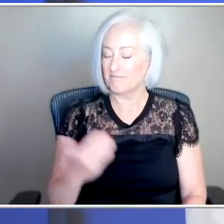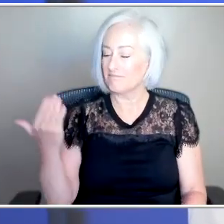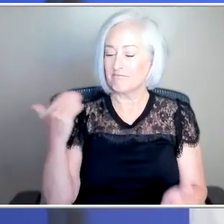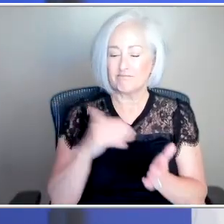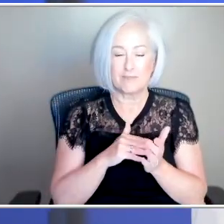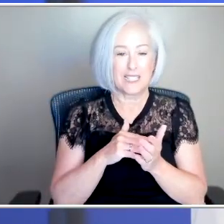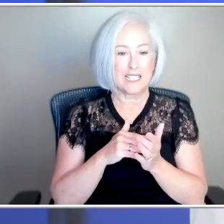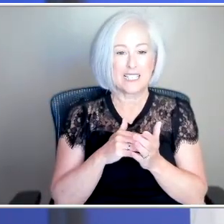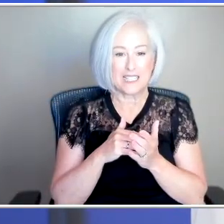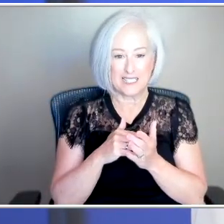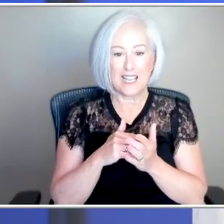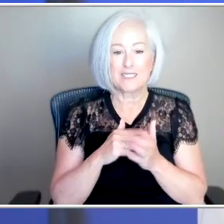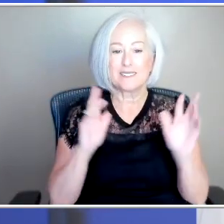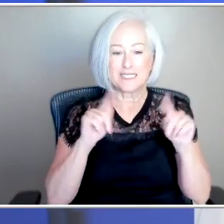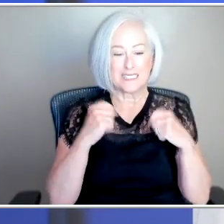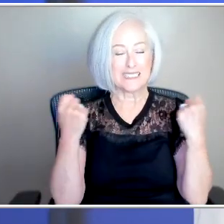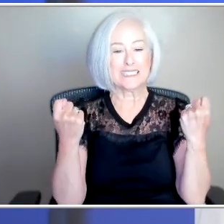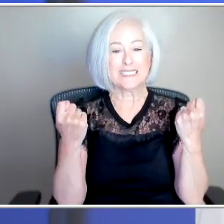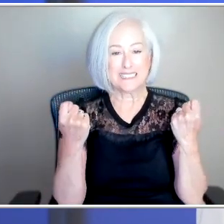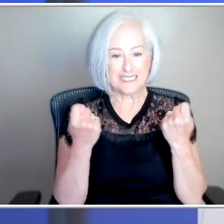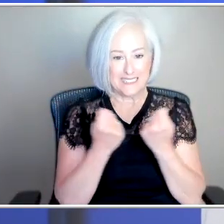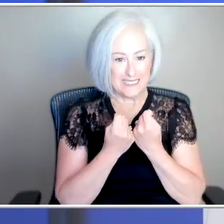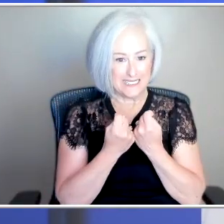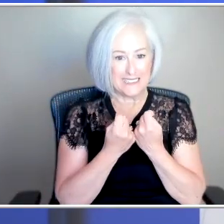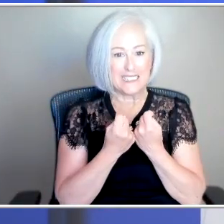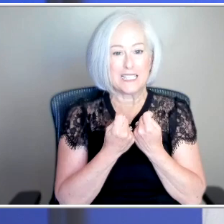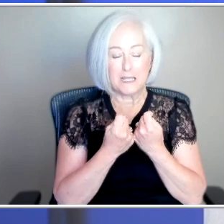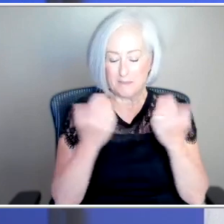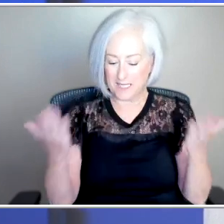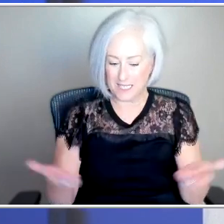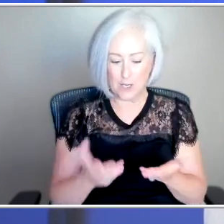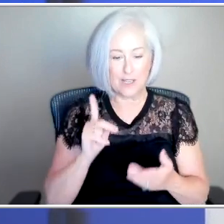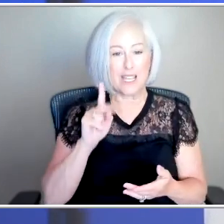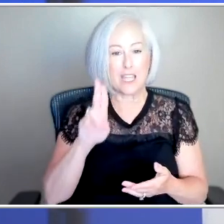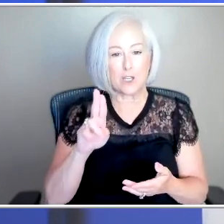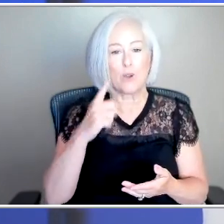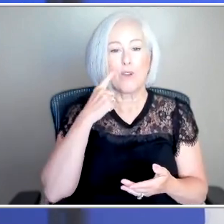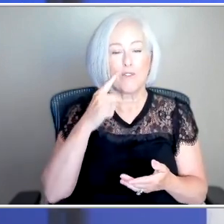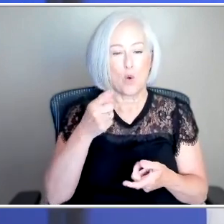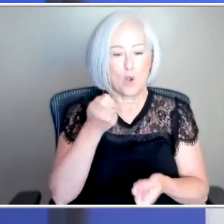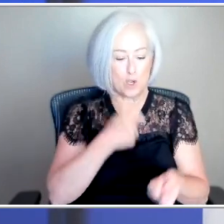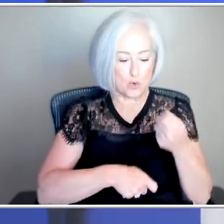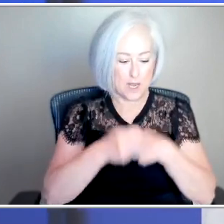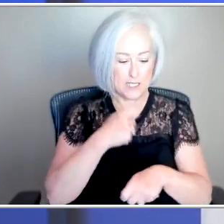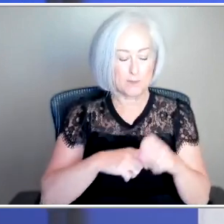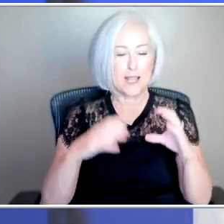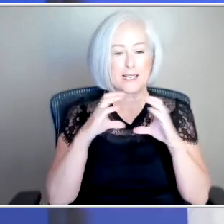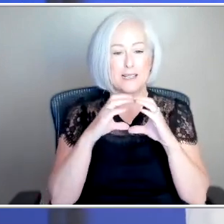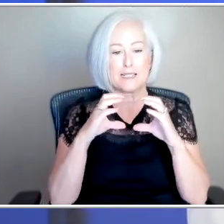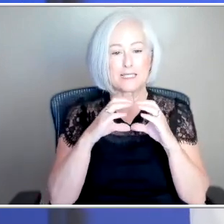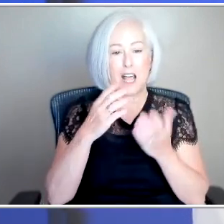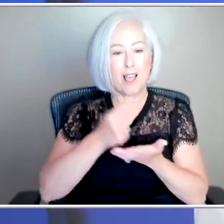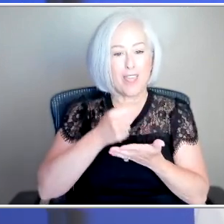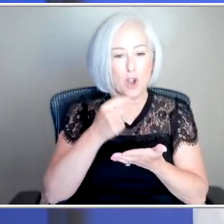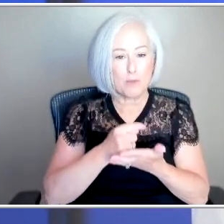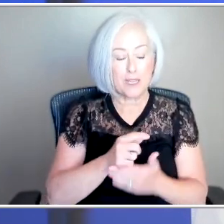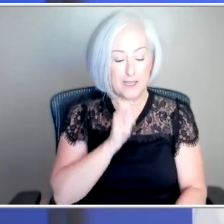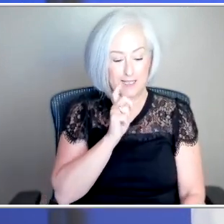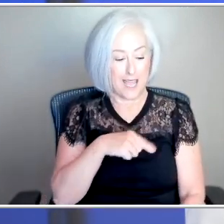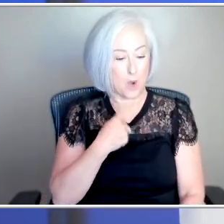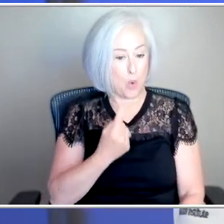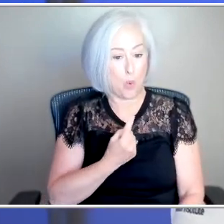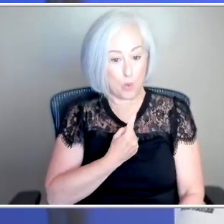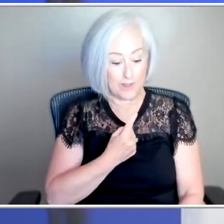to team. You know, we have a great team here in transplant and cell therapy, and it's not just us. You know, it's